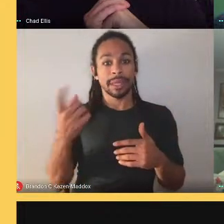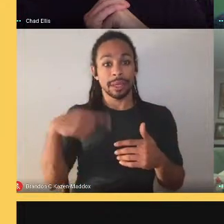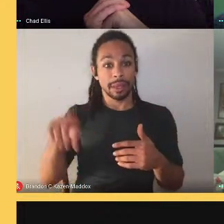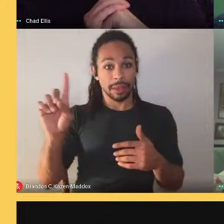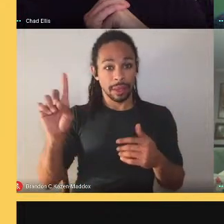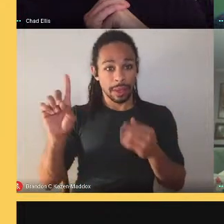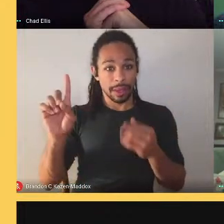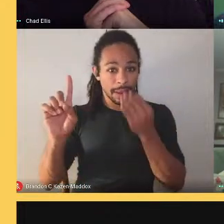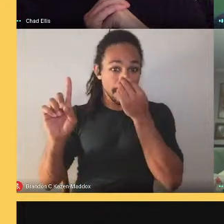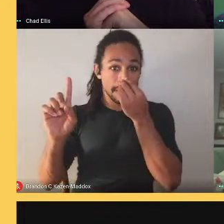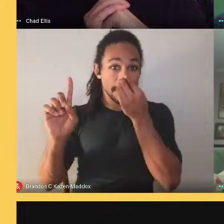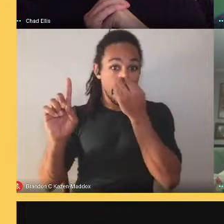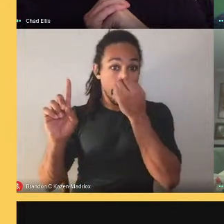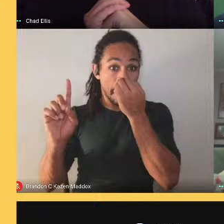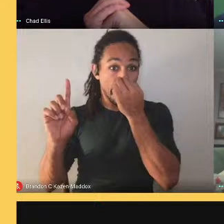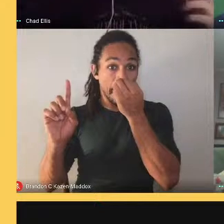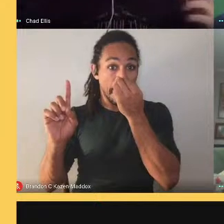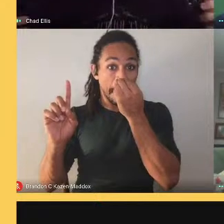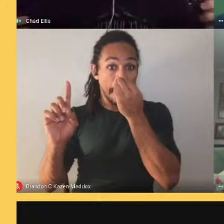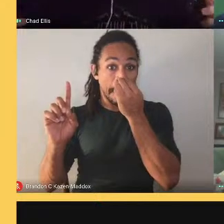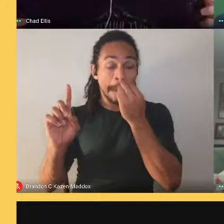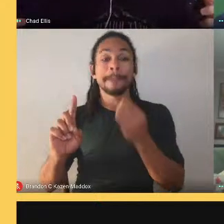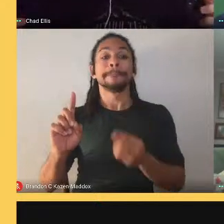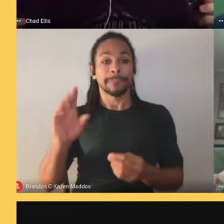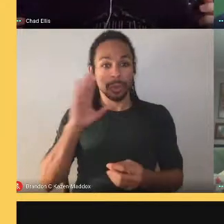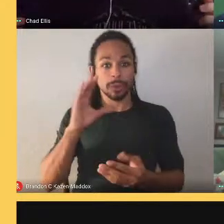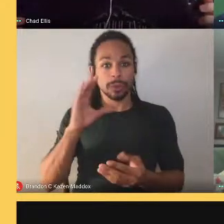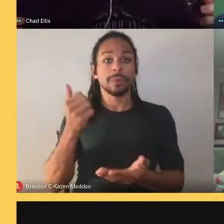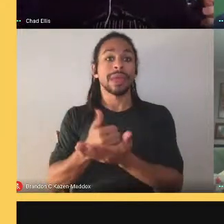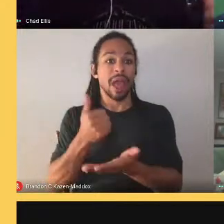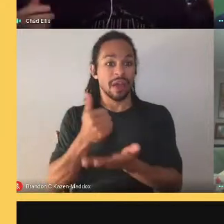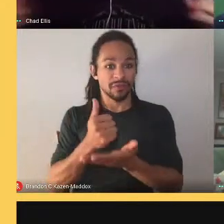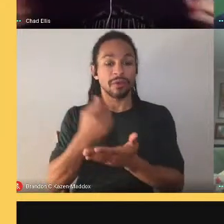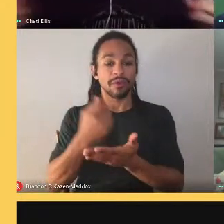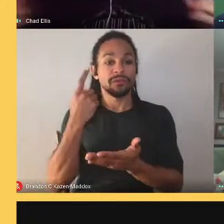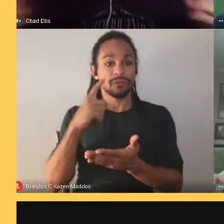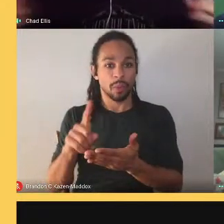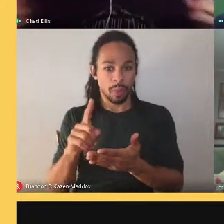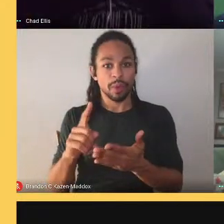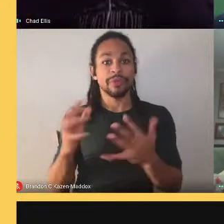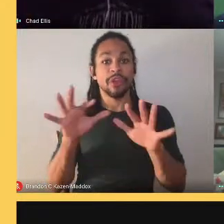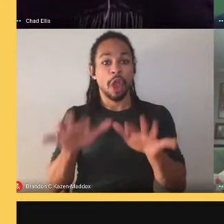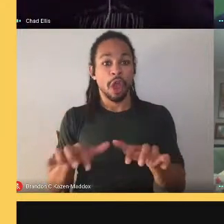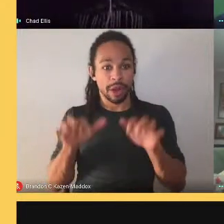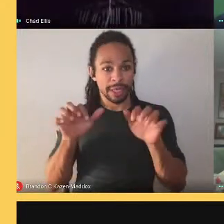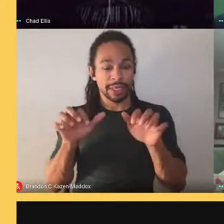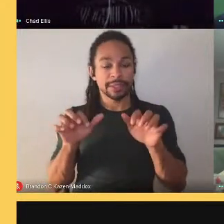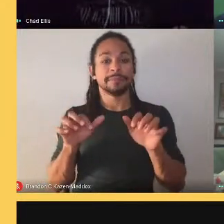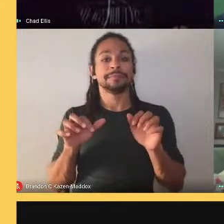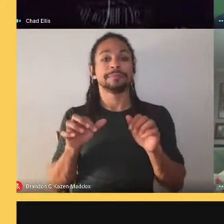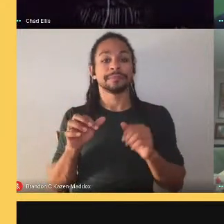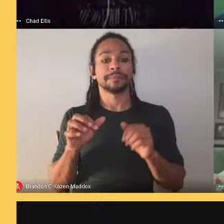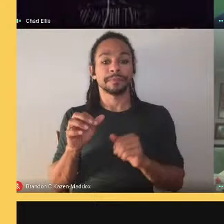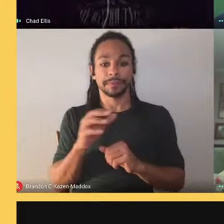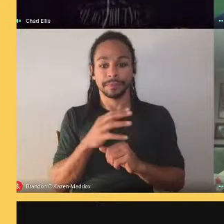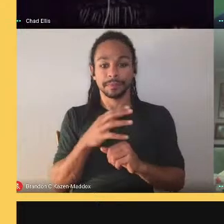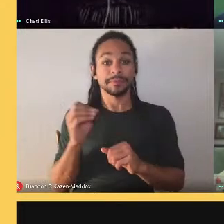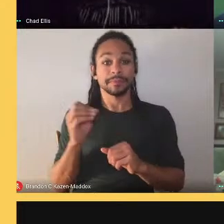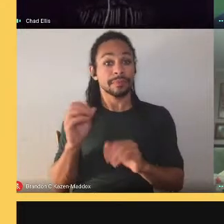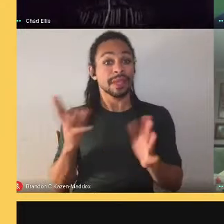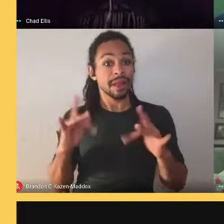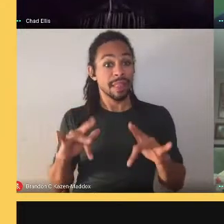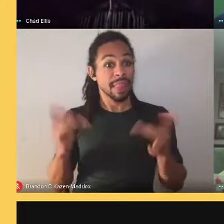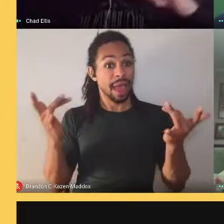Oh no. Be helpful for the audience and unwieldy. Even fairly rules light, like I know Sage with Marvels, you had these